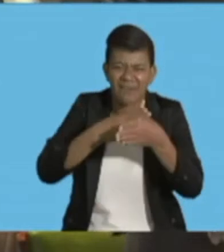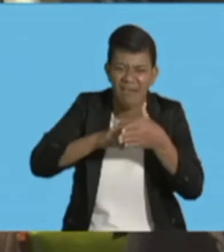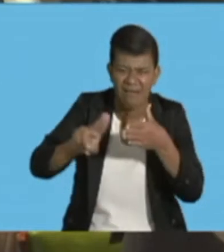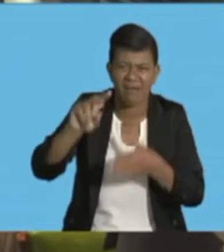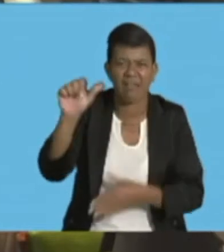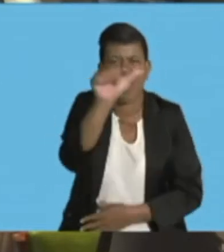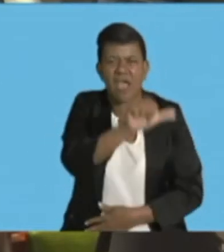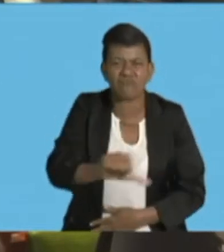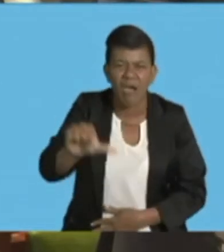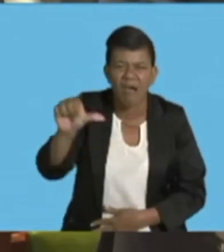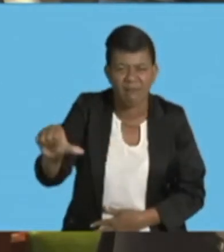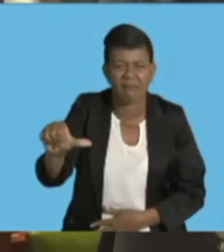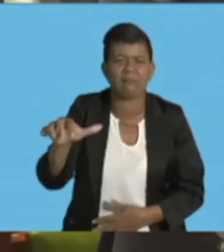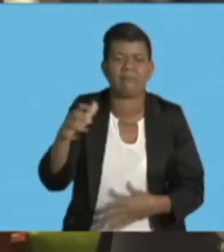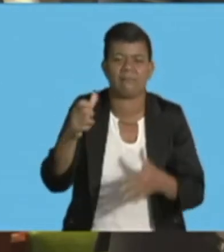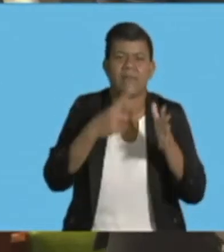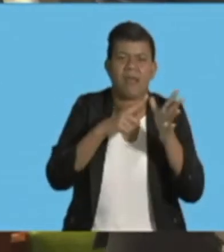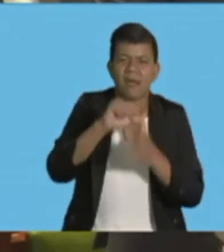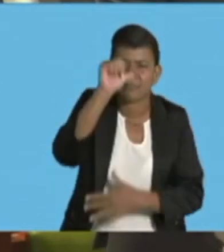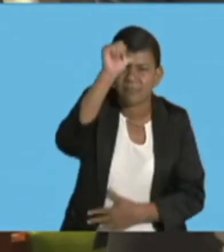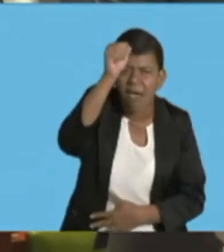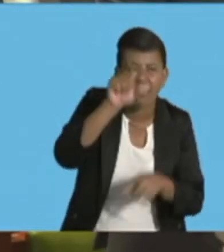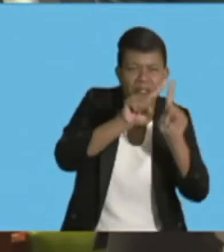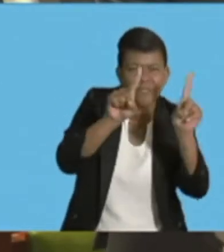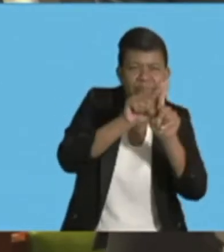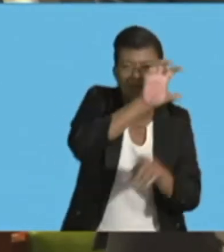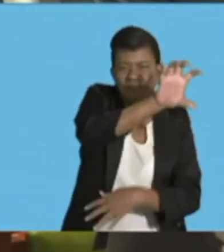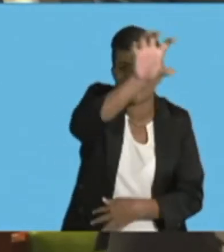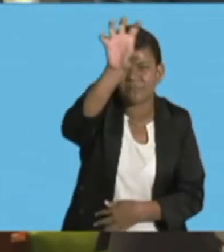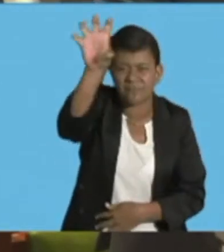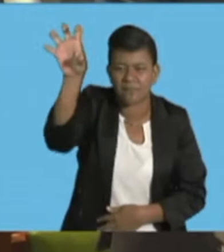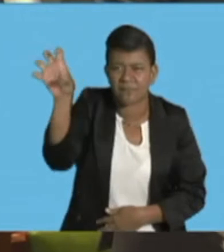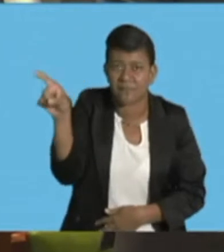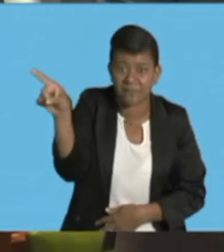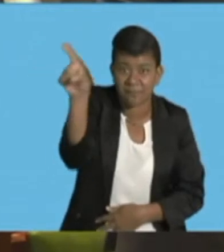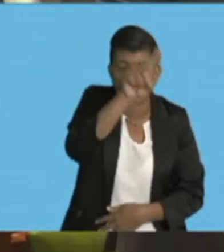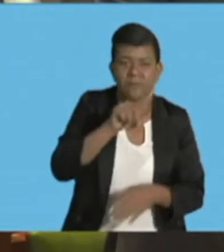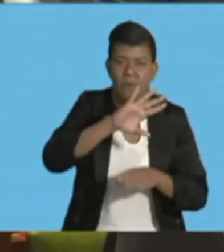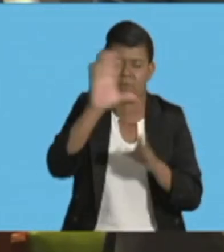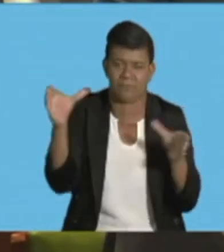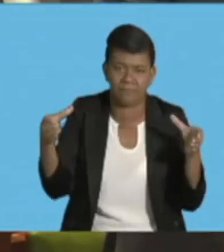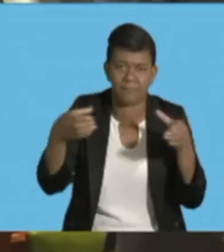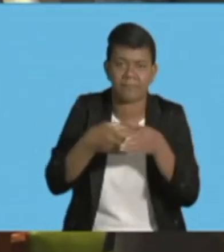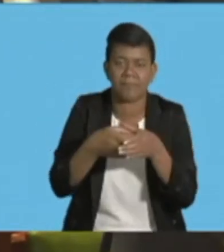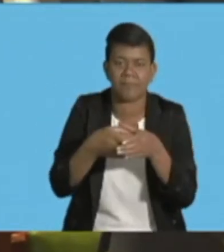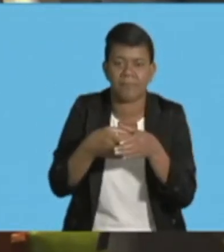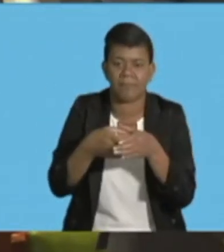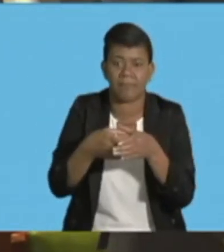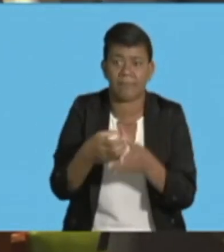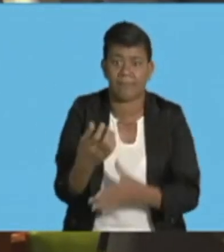to the Caribbean, the Indian Ocean, and of course the Pacific Ocean, Mr. Speaker, sir. We had, Mr. Speaker, sir, in the spring